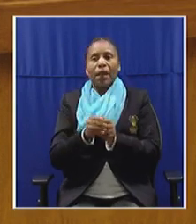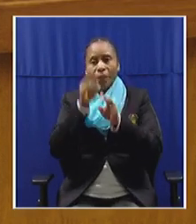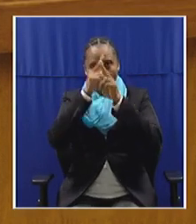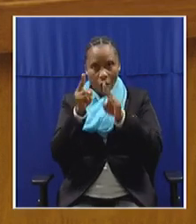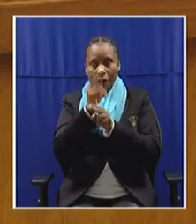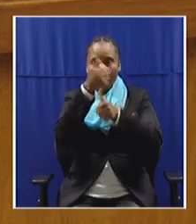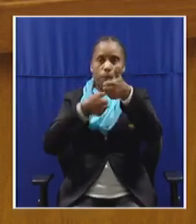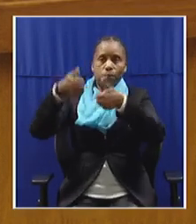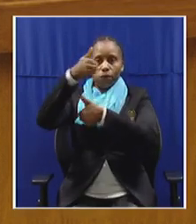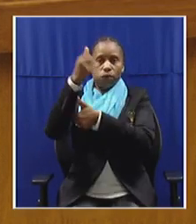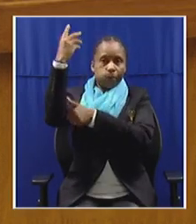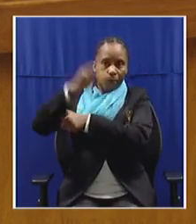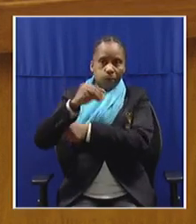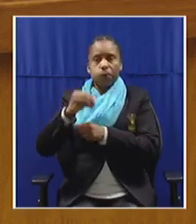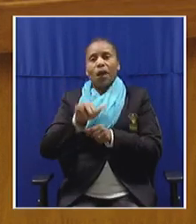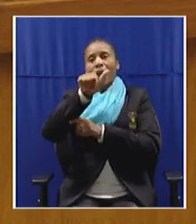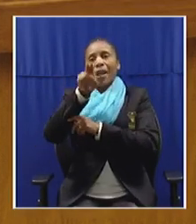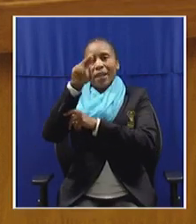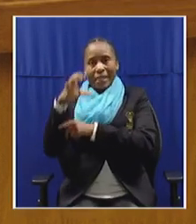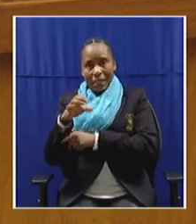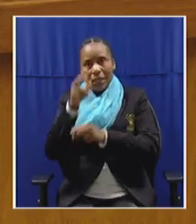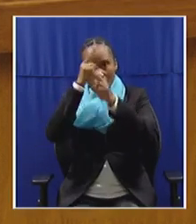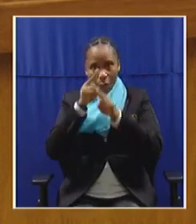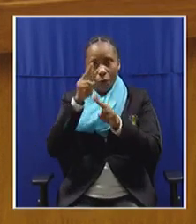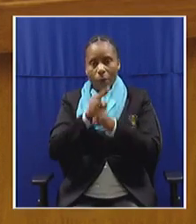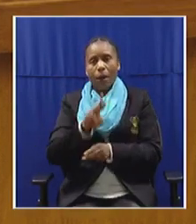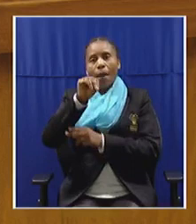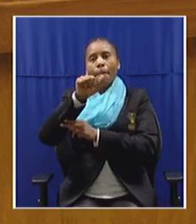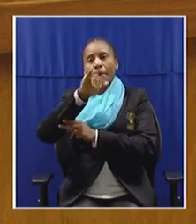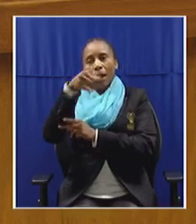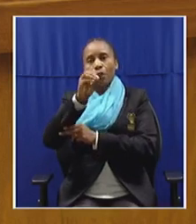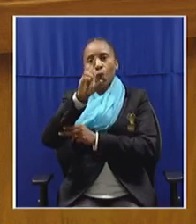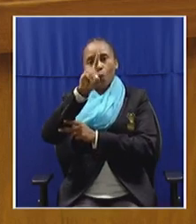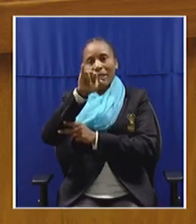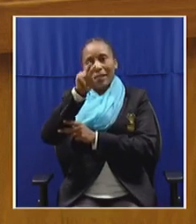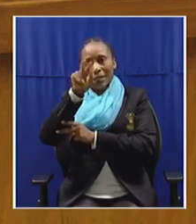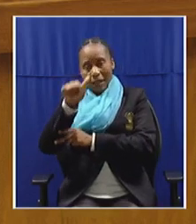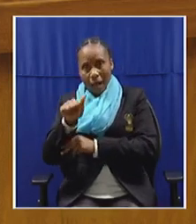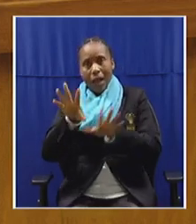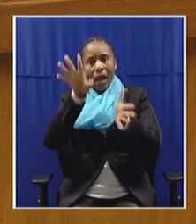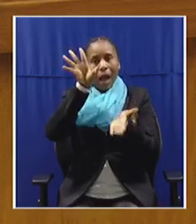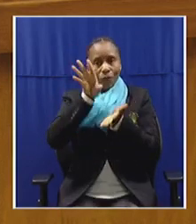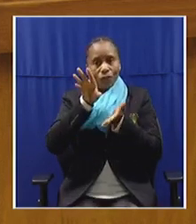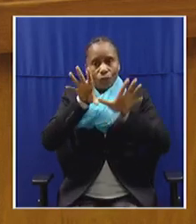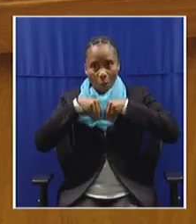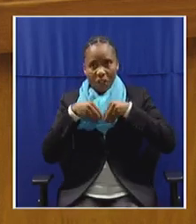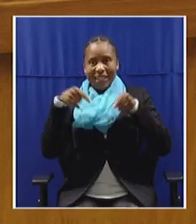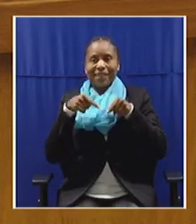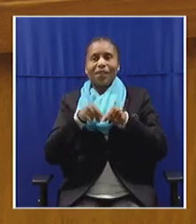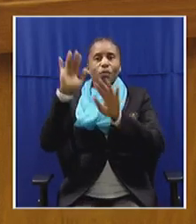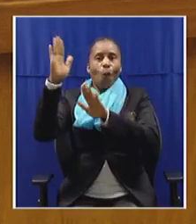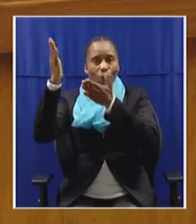Chief of the Majority Party, Honorable Pemi Majodini. The adoption of this motion is